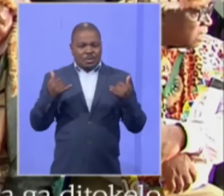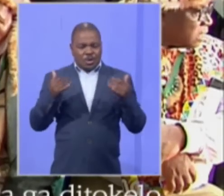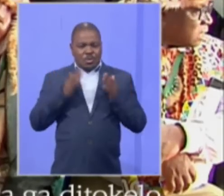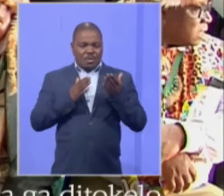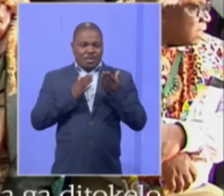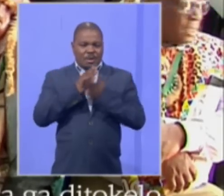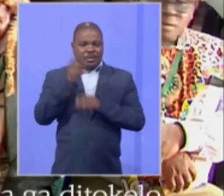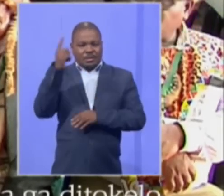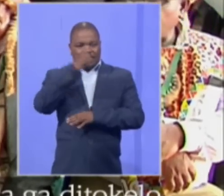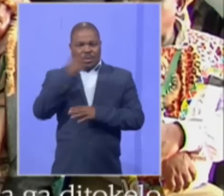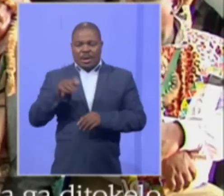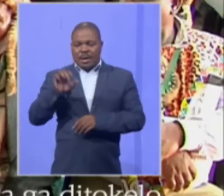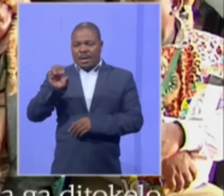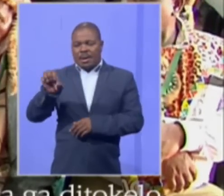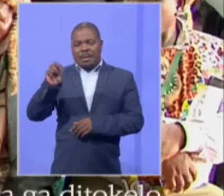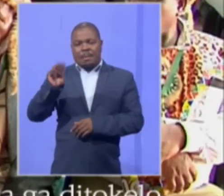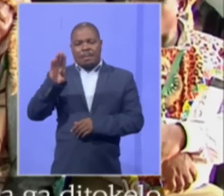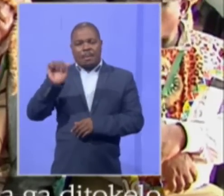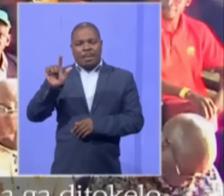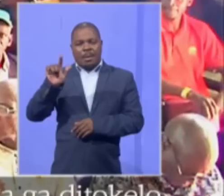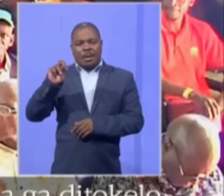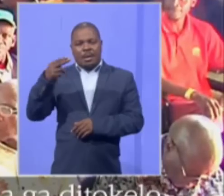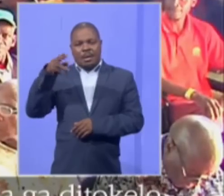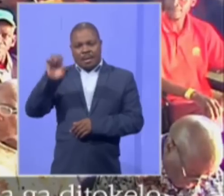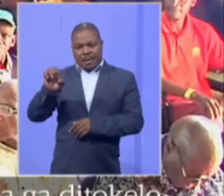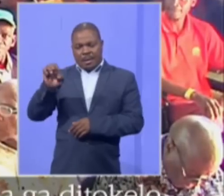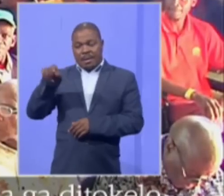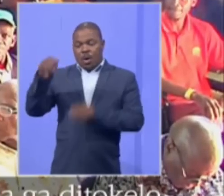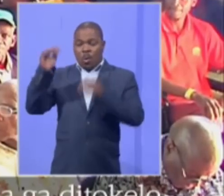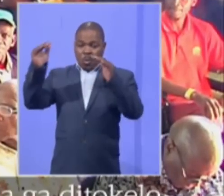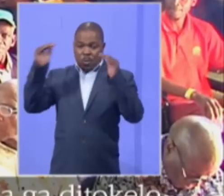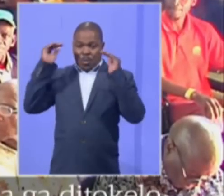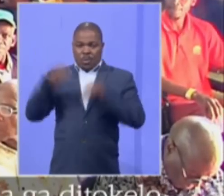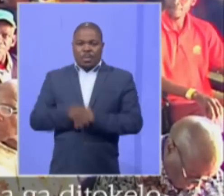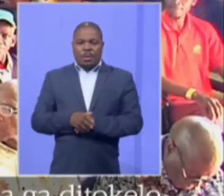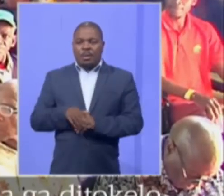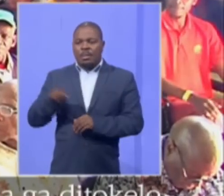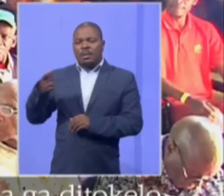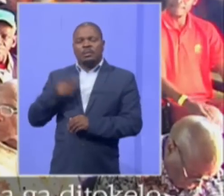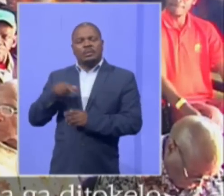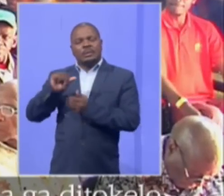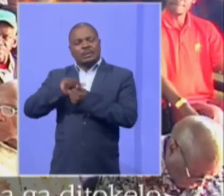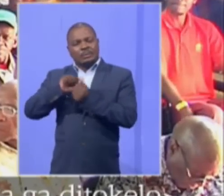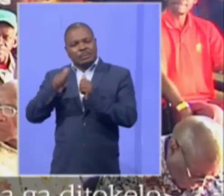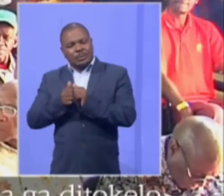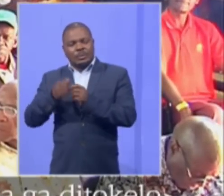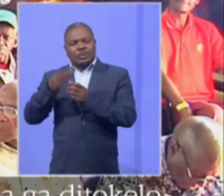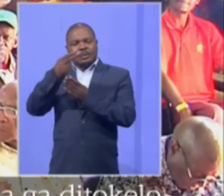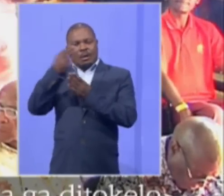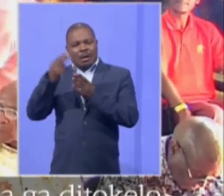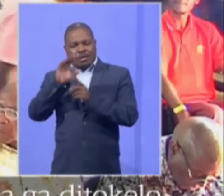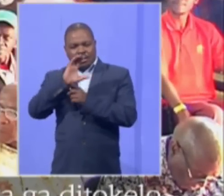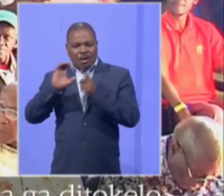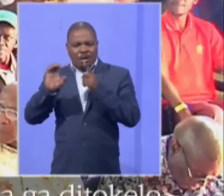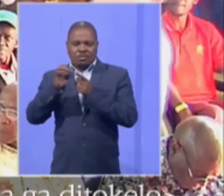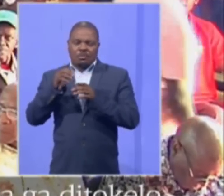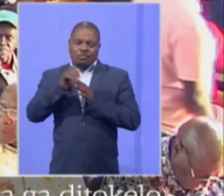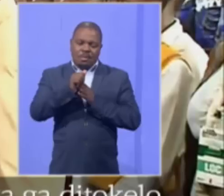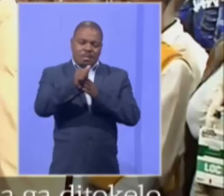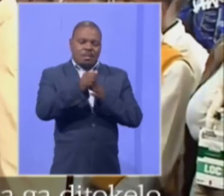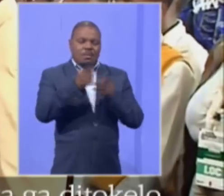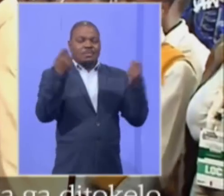holong ya setšhaba ya Mbalenhle. Moketeko wa lehono o boetilwe pele ke kgoro ya setšo dipapadi le boithabišo ka provinseng yeo. Mmušo